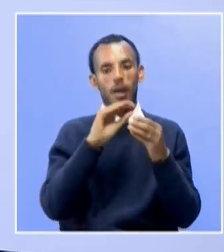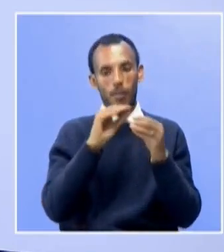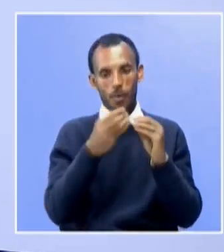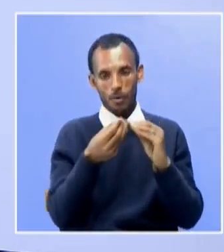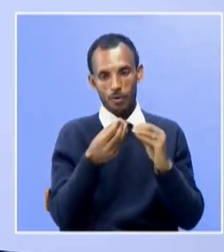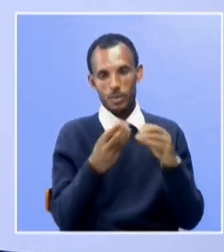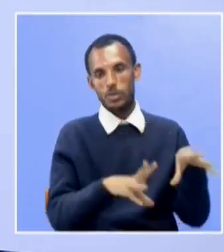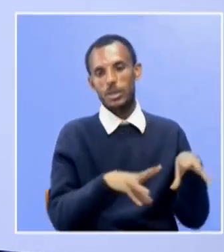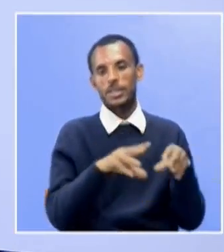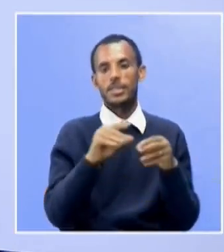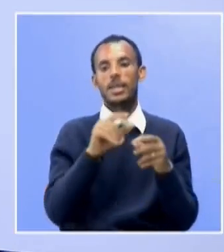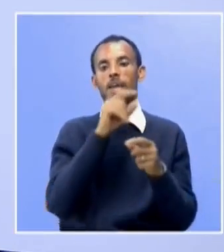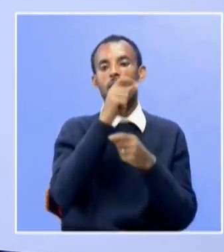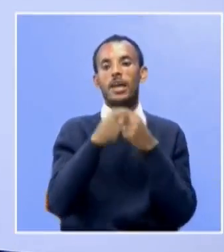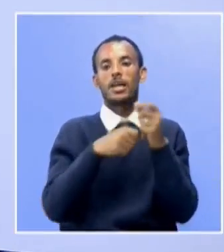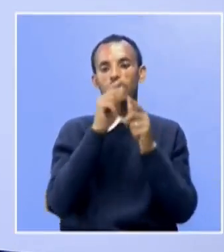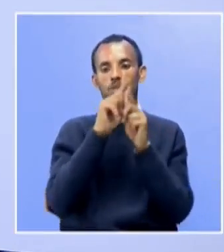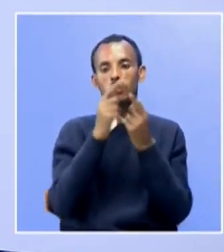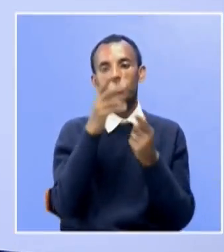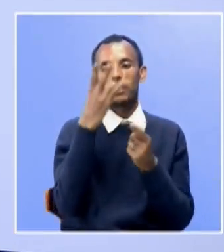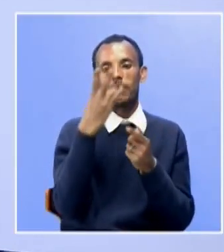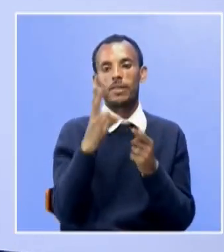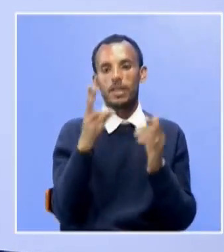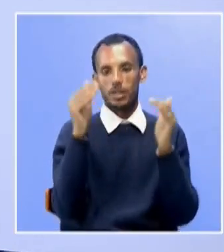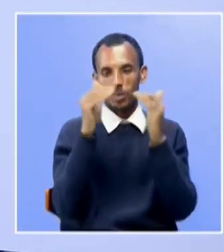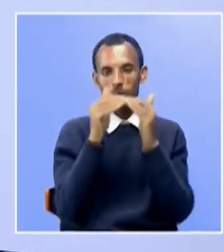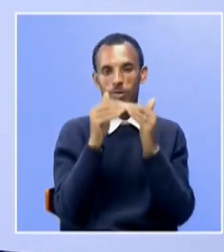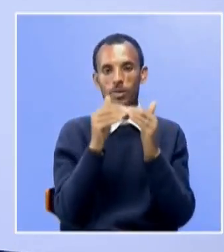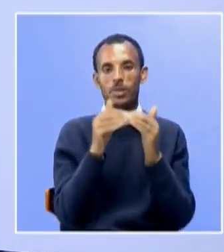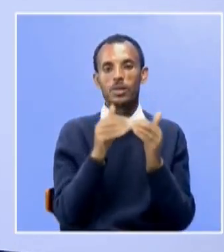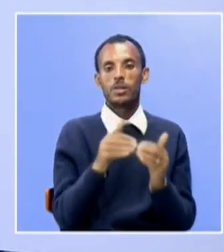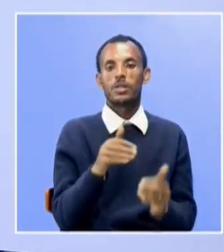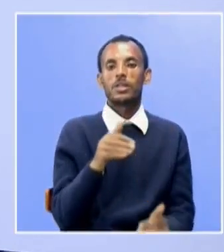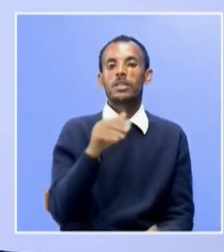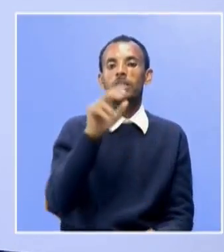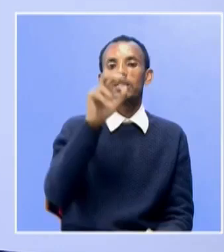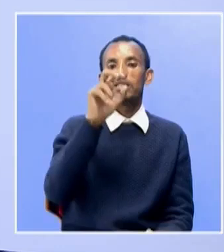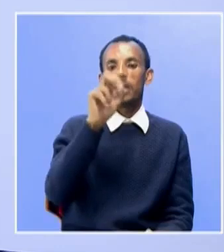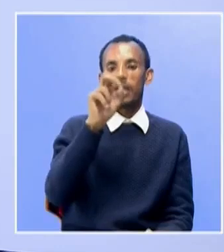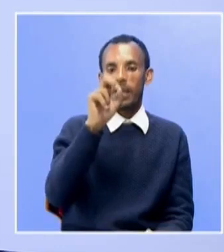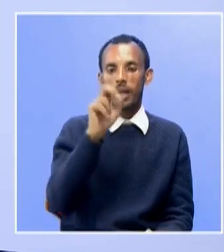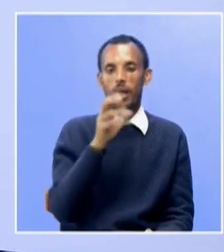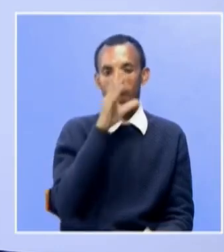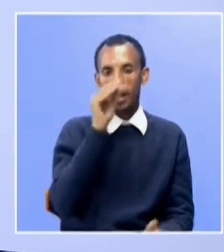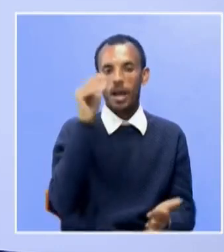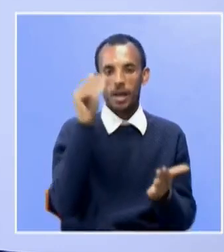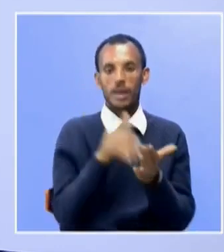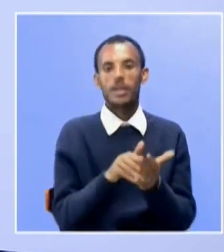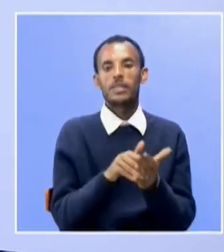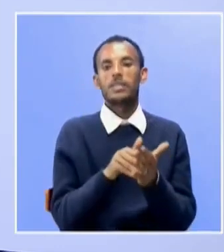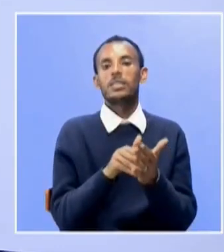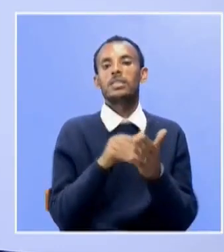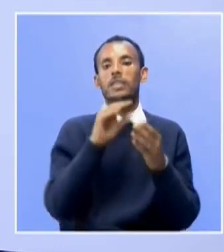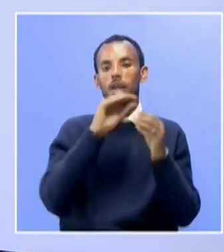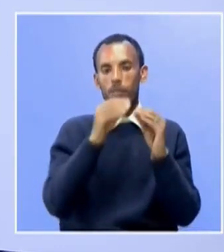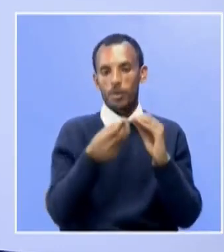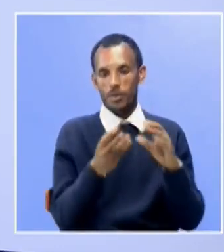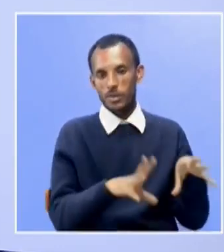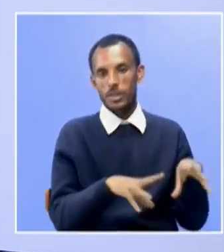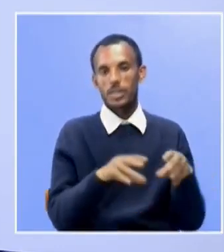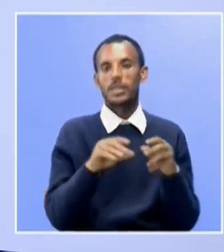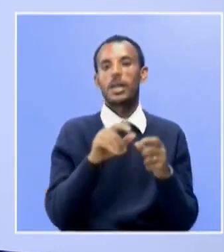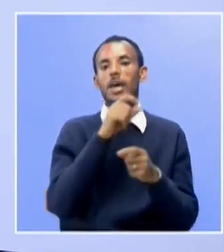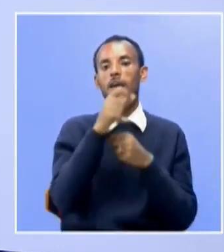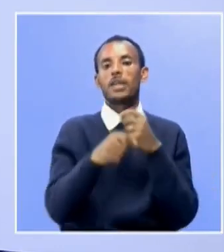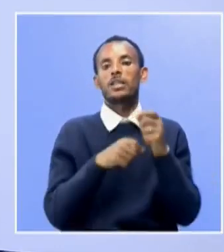students whose age group 17 is 30. And again here, the number of students whose